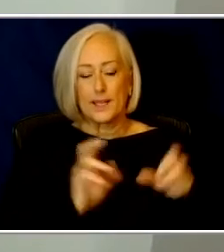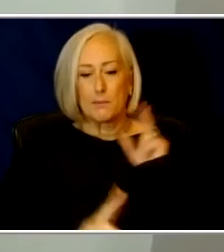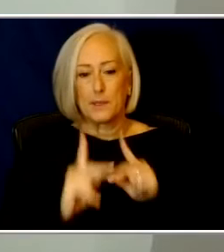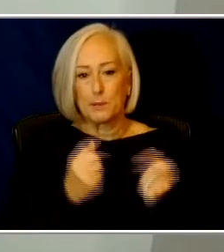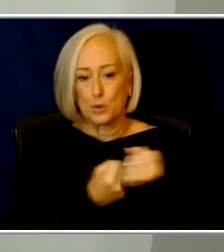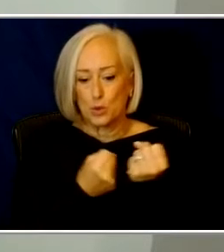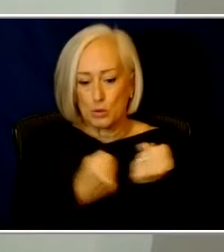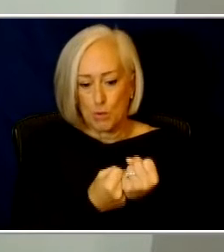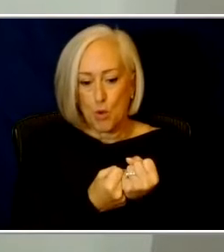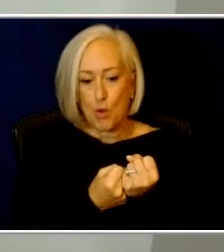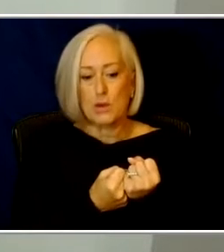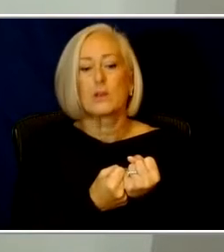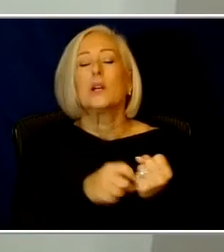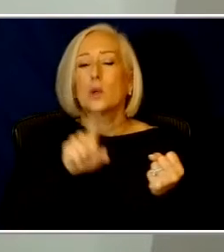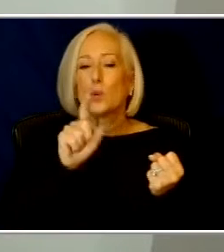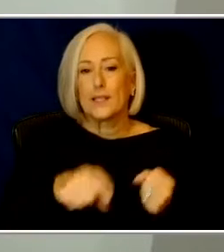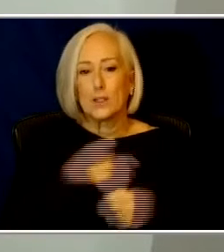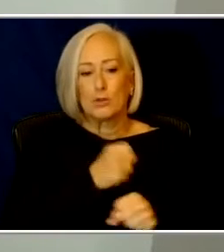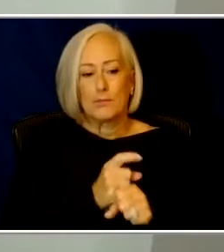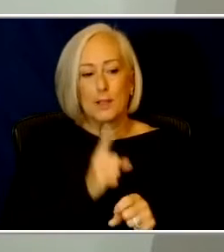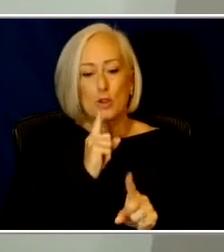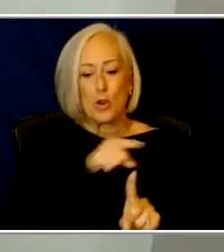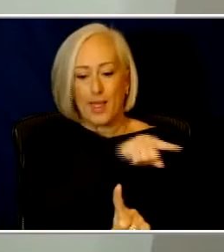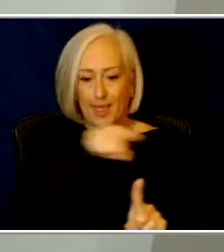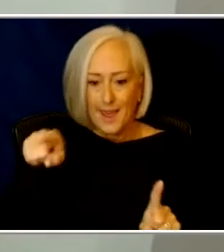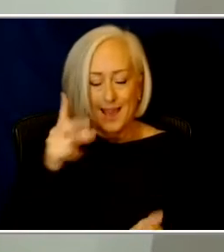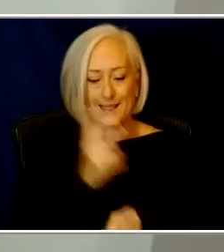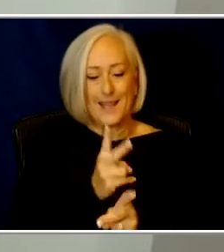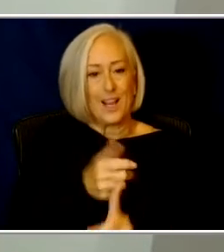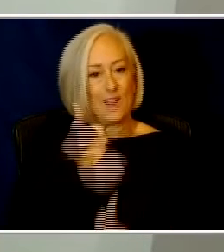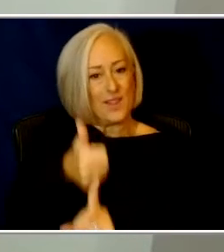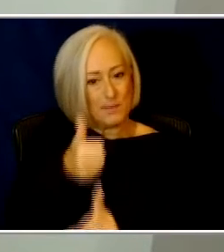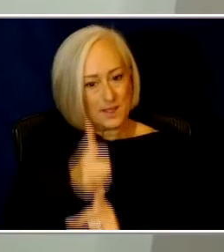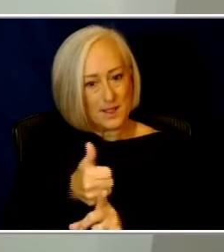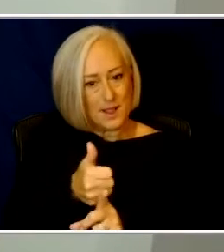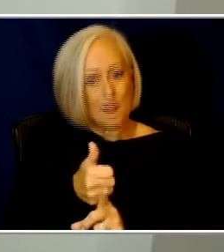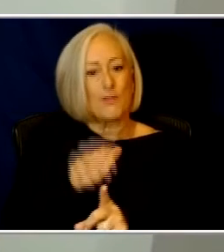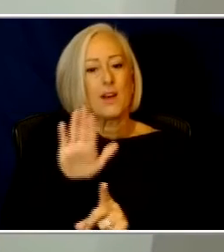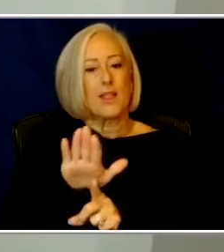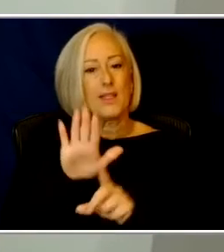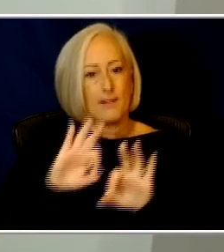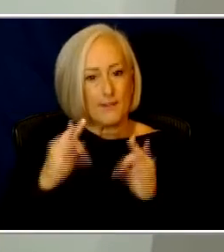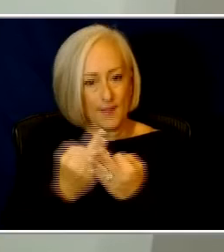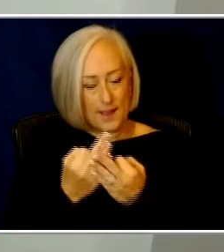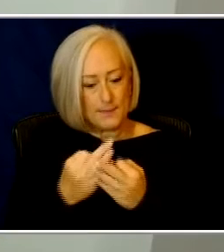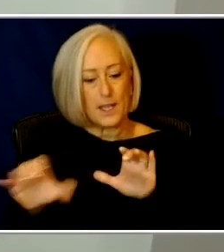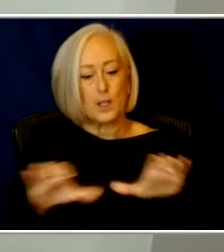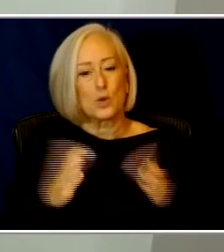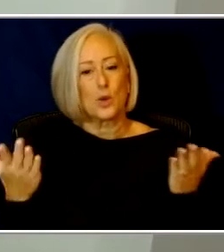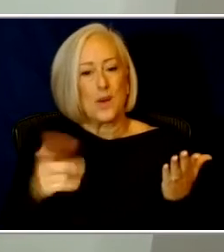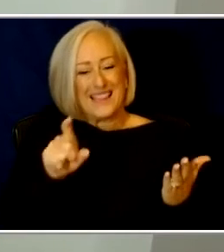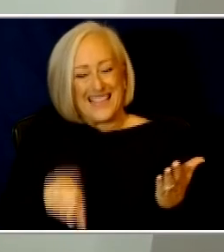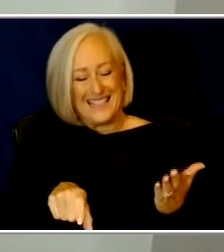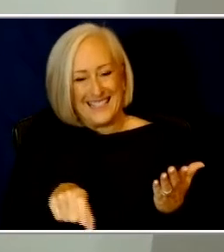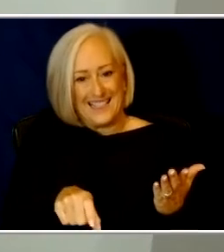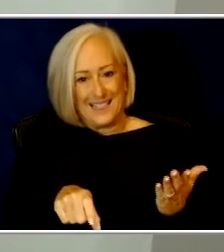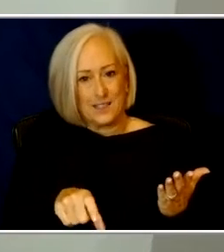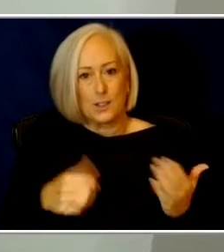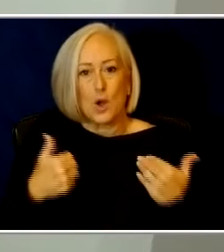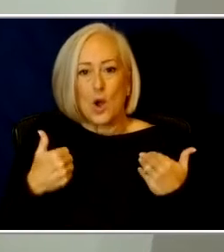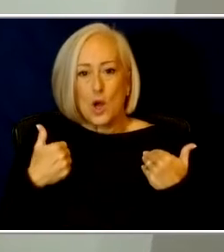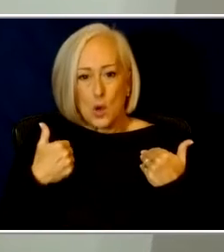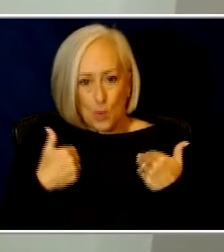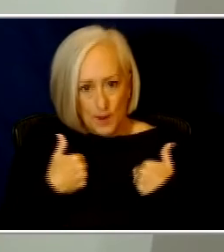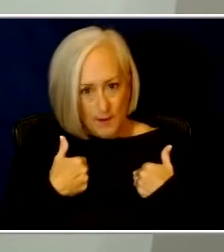make sure that they're taking care of themselves and taking care of their family and doing what they need to do. So a lot of open doors from